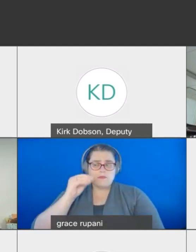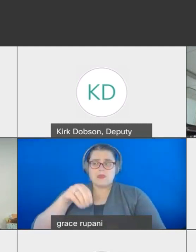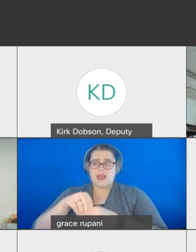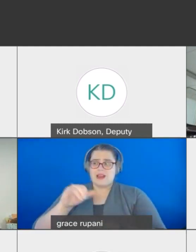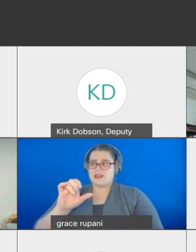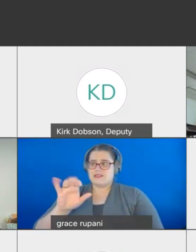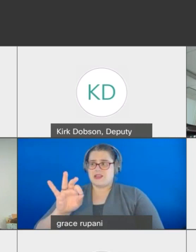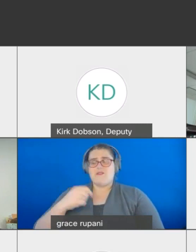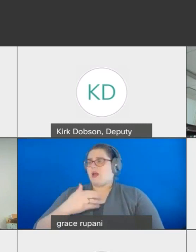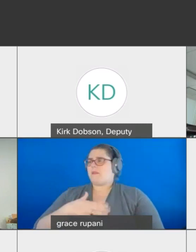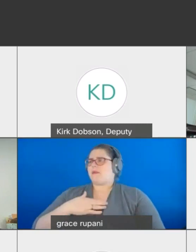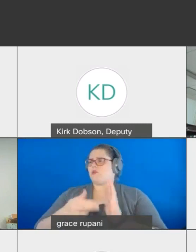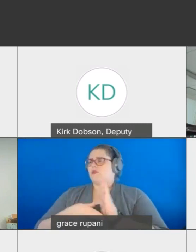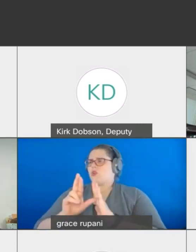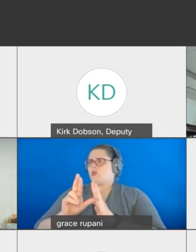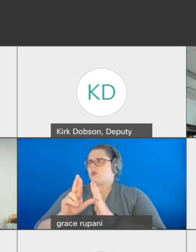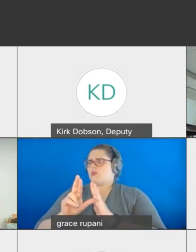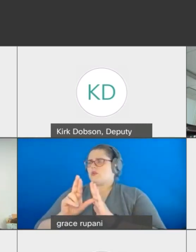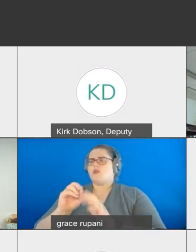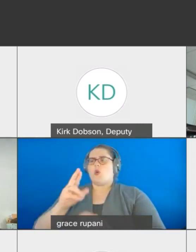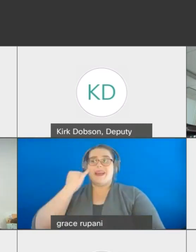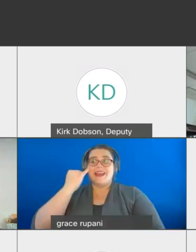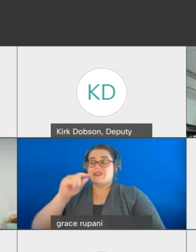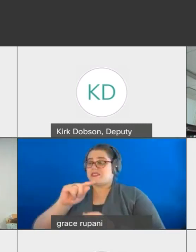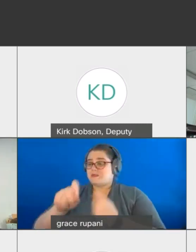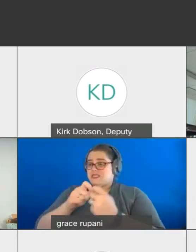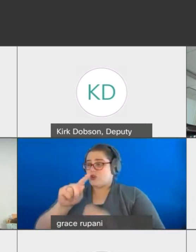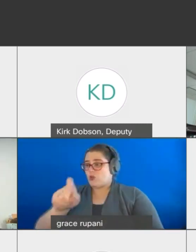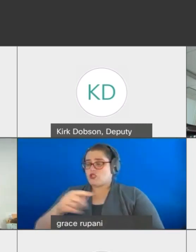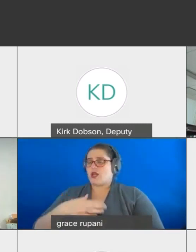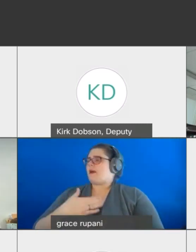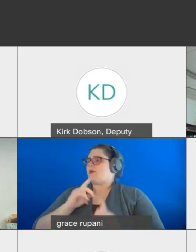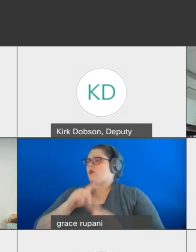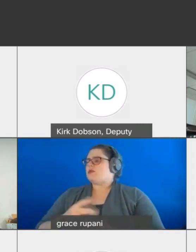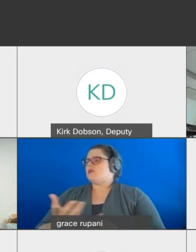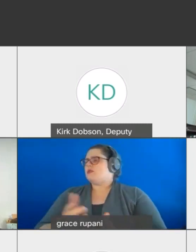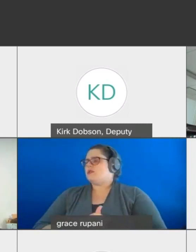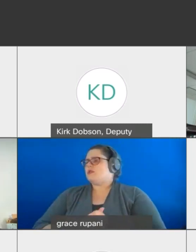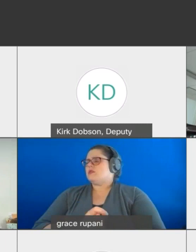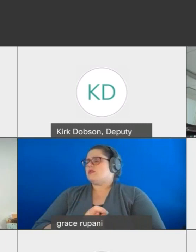over that if needed. Or if they have a specific question, I'm happy to answer that as well.